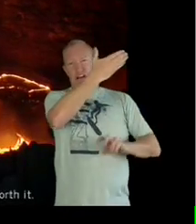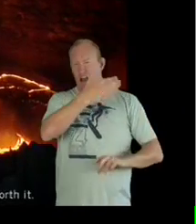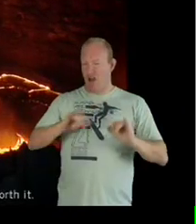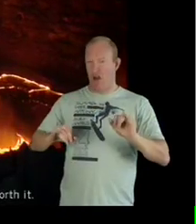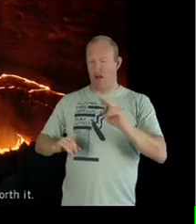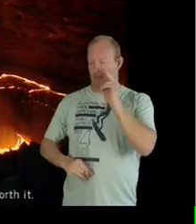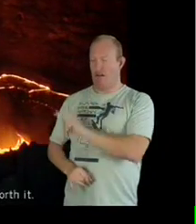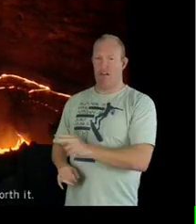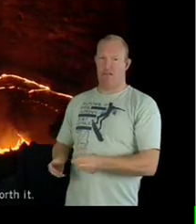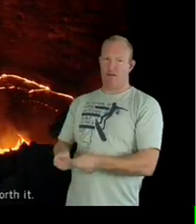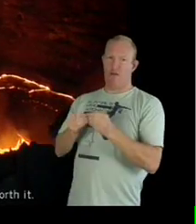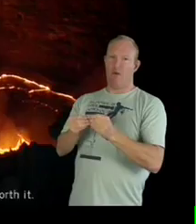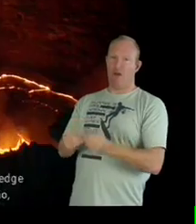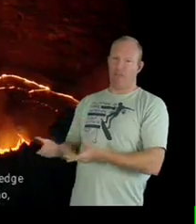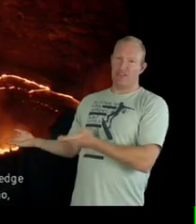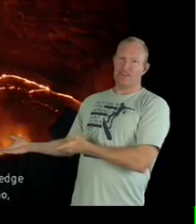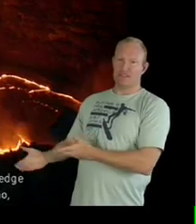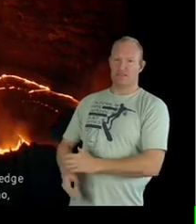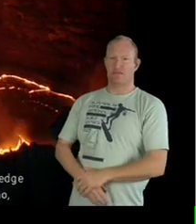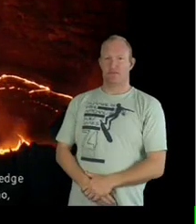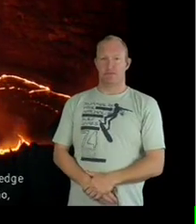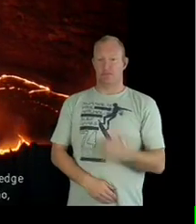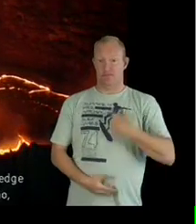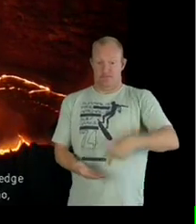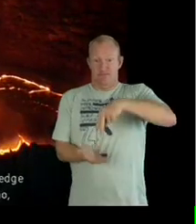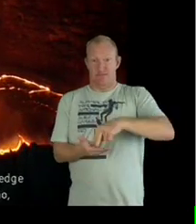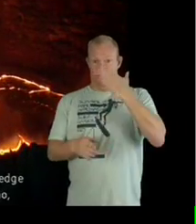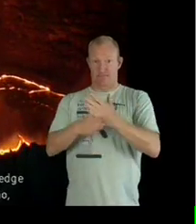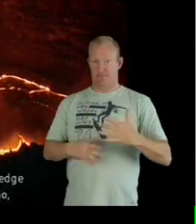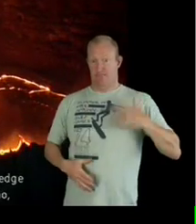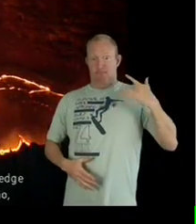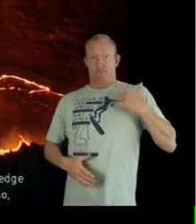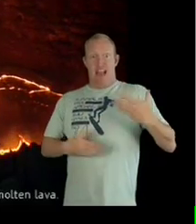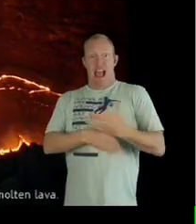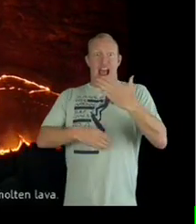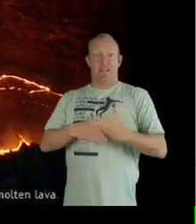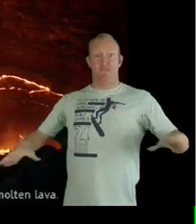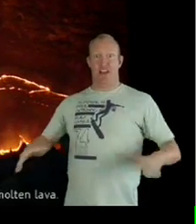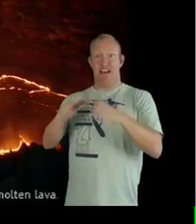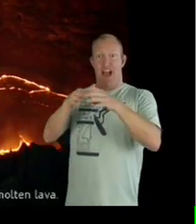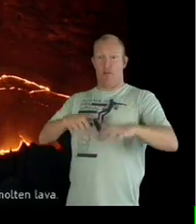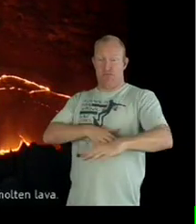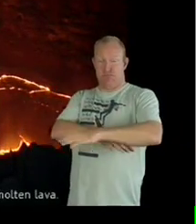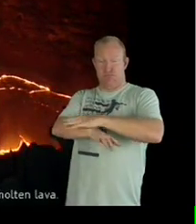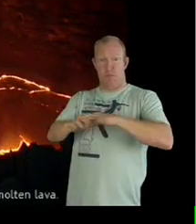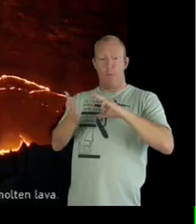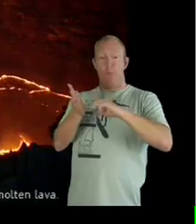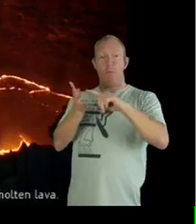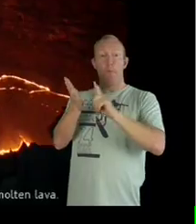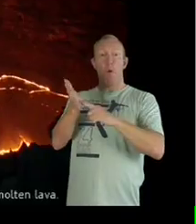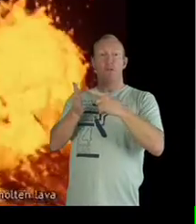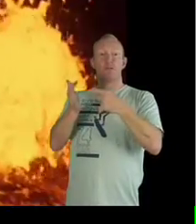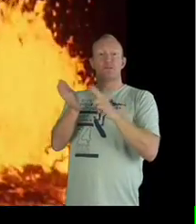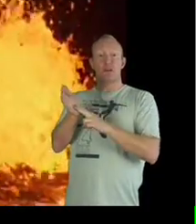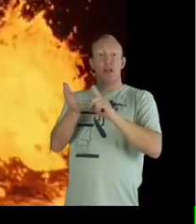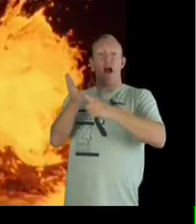here, but that makes it all worth it. I'm standing on the edge of an active volcano, right next to a big pool of molten lava.